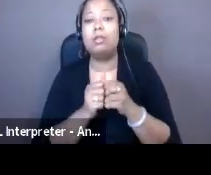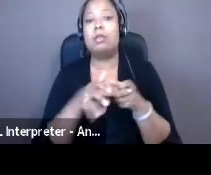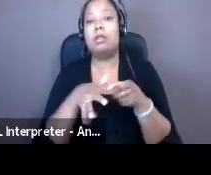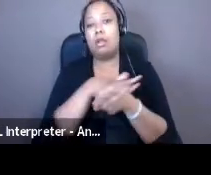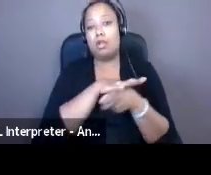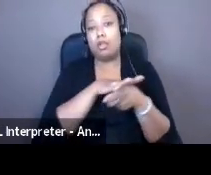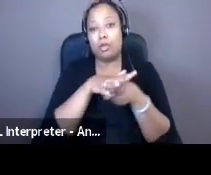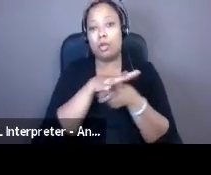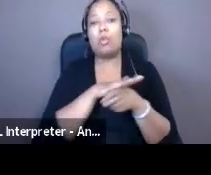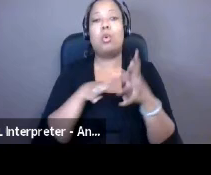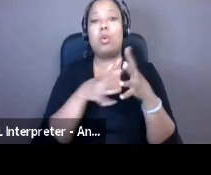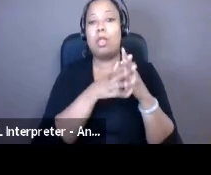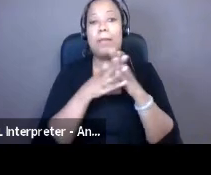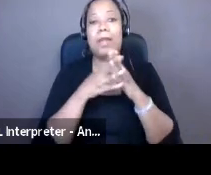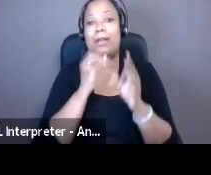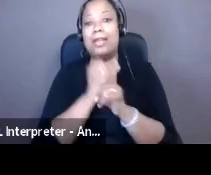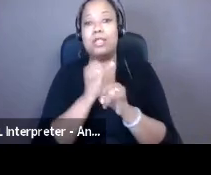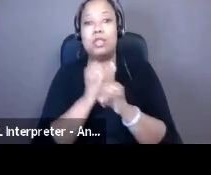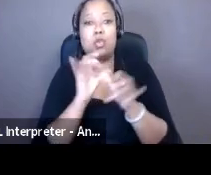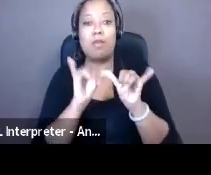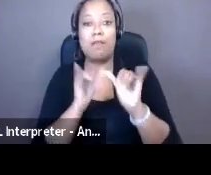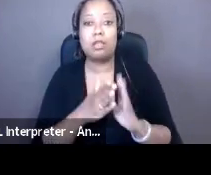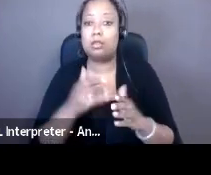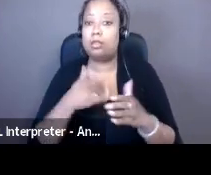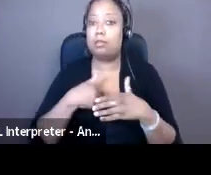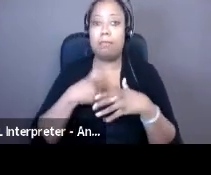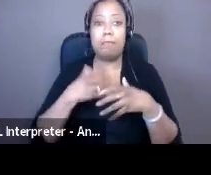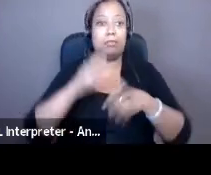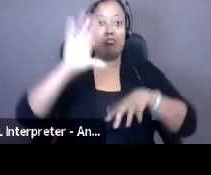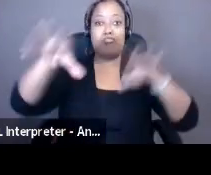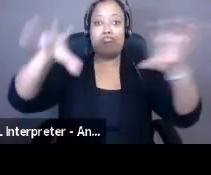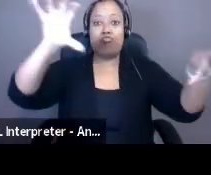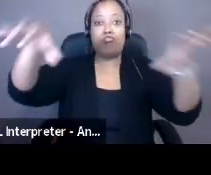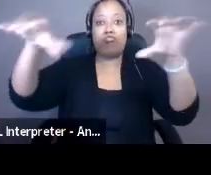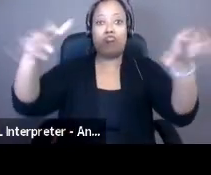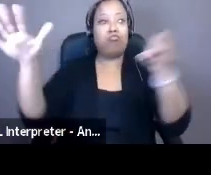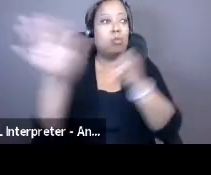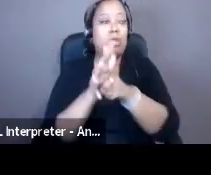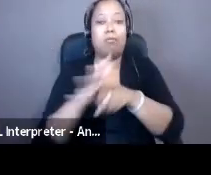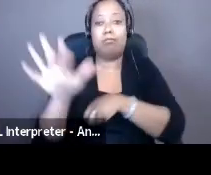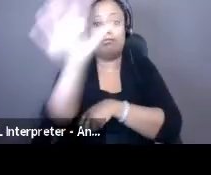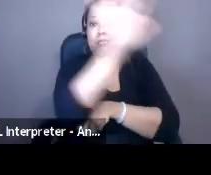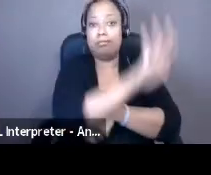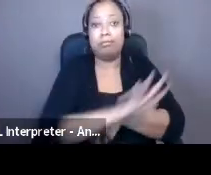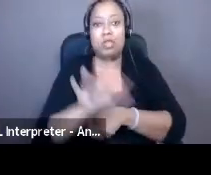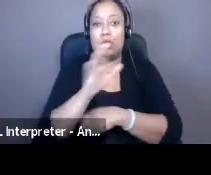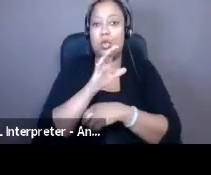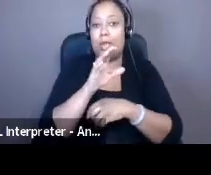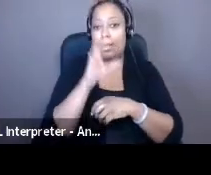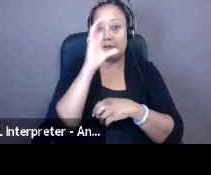of Architects component. We have chapters all over the country. So you can search for that on